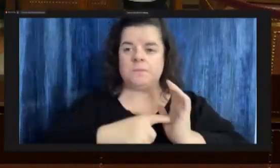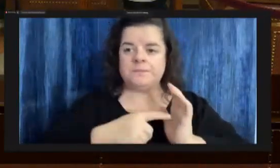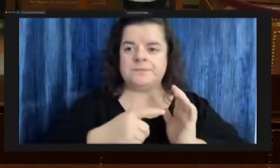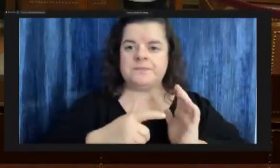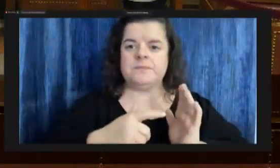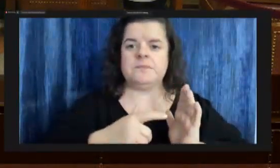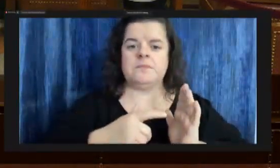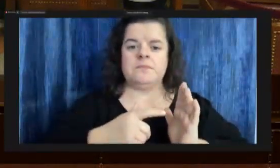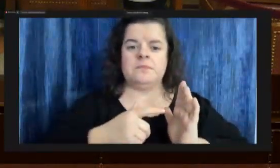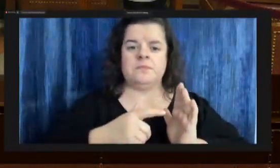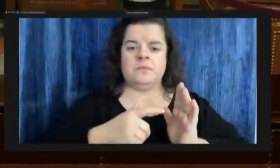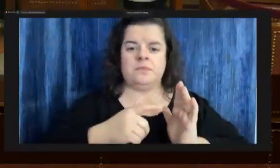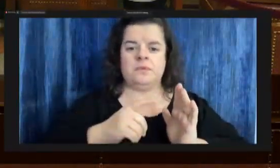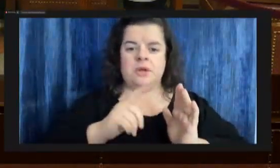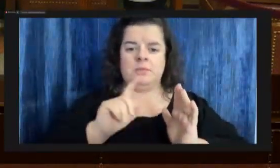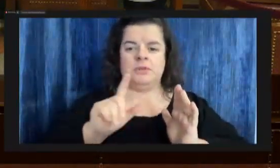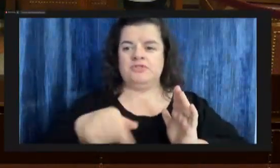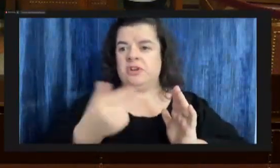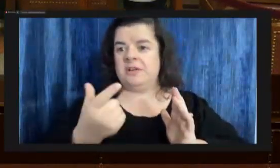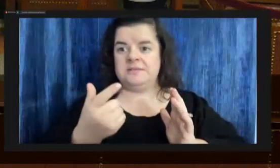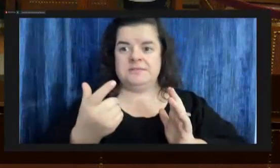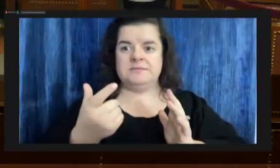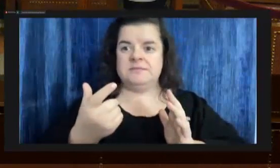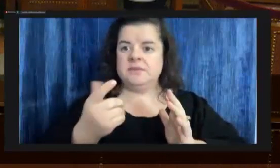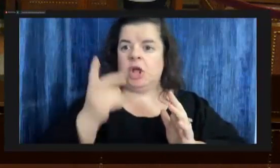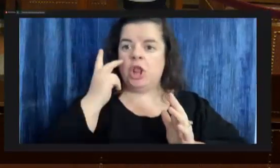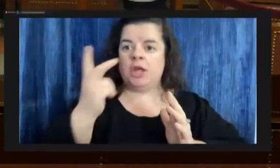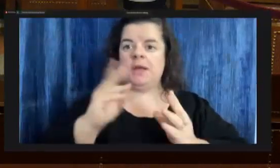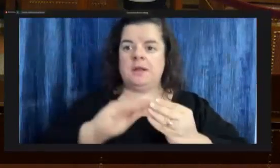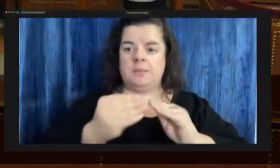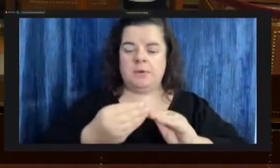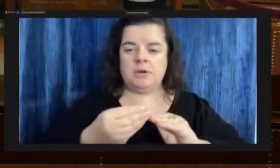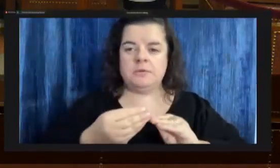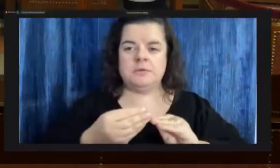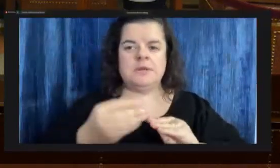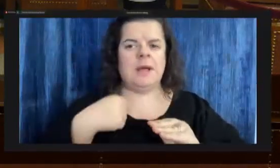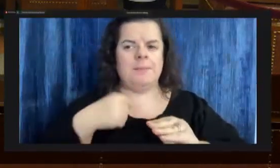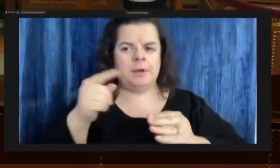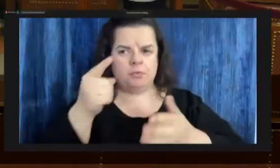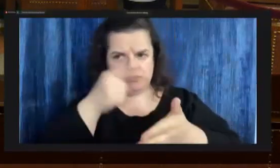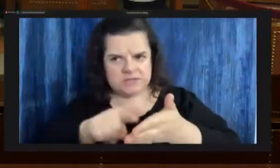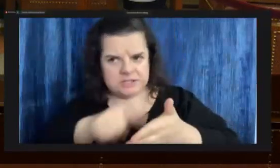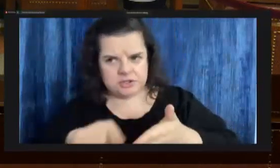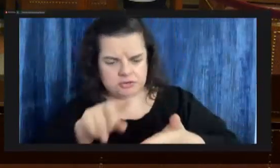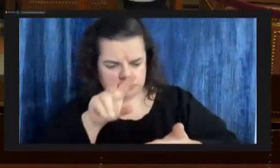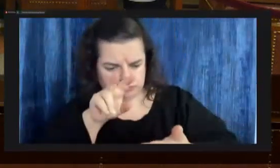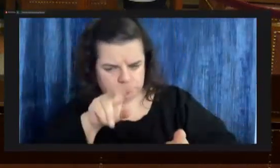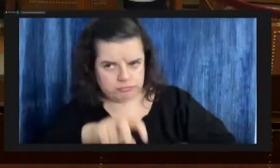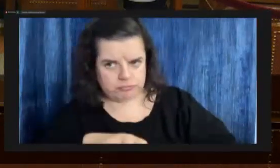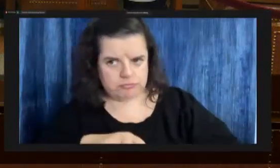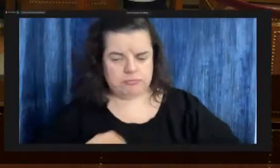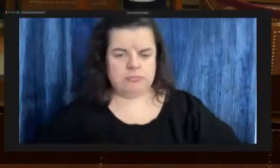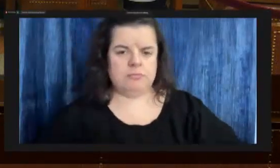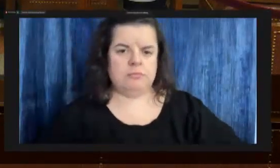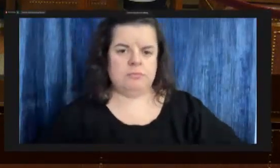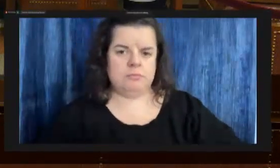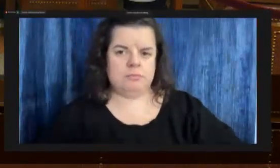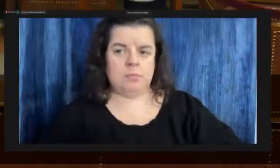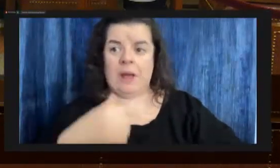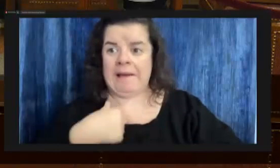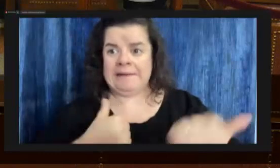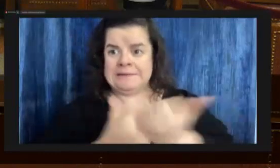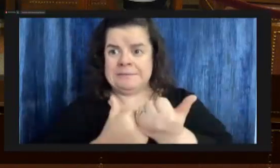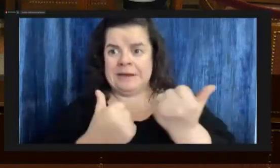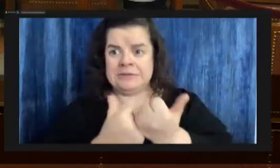still working out numbers. What are the two? Let me look it up here while we're. Oh, I sponsored it? Yeah. Am I